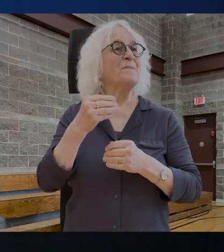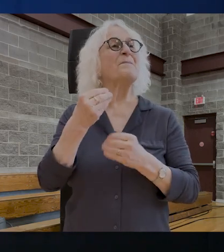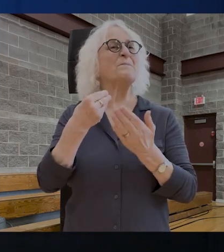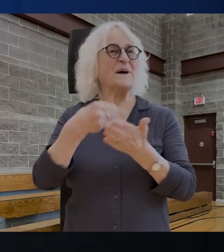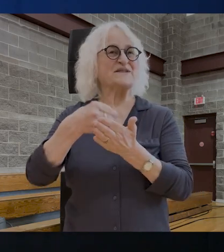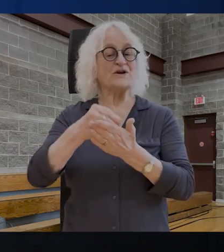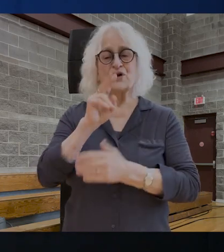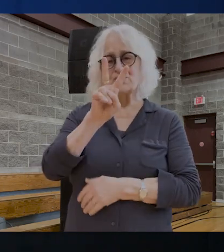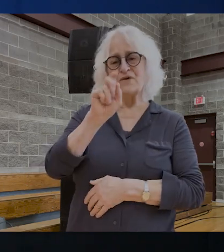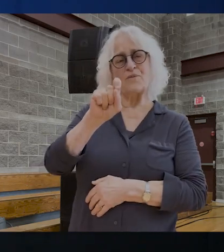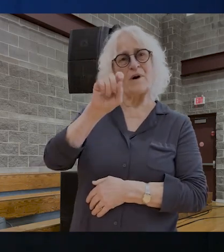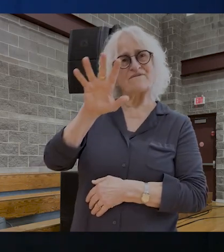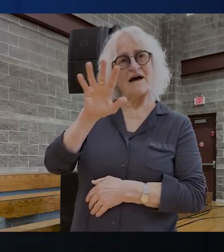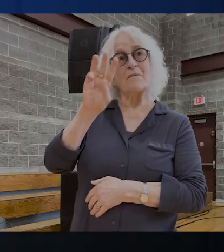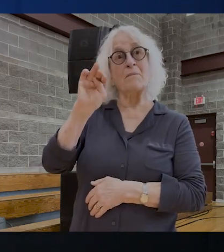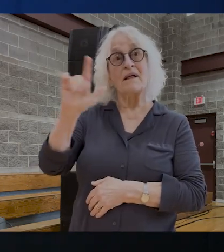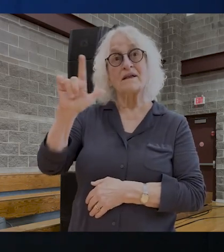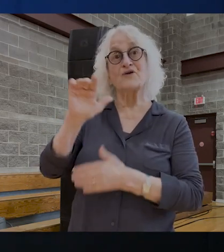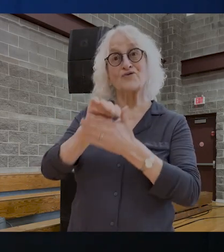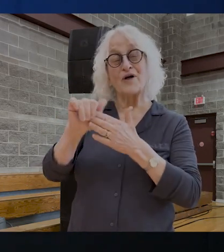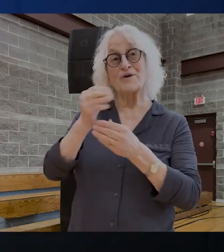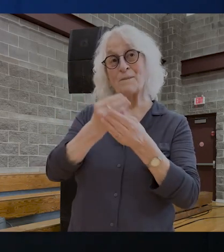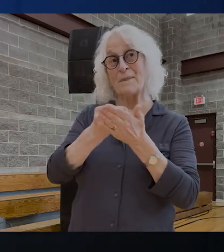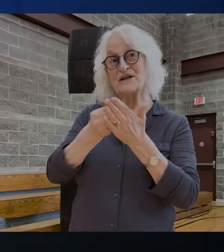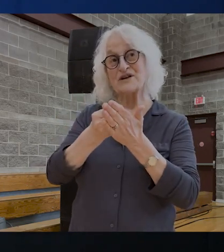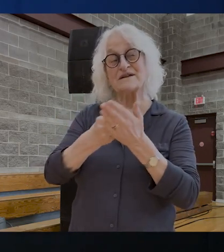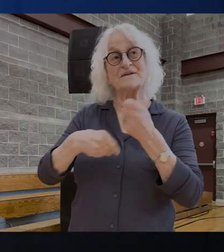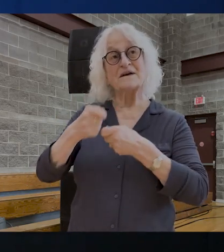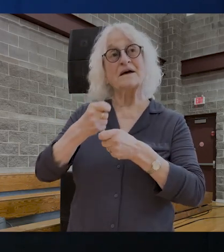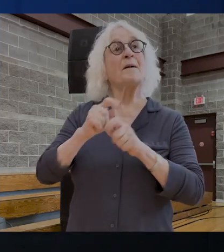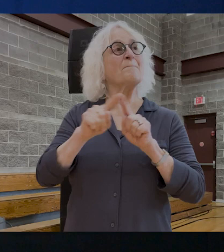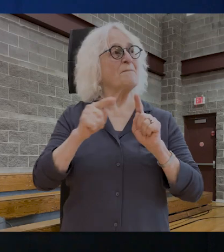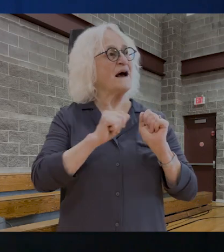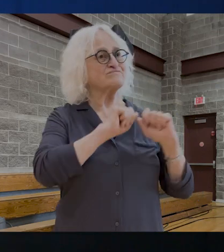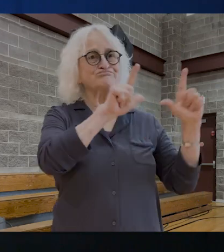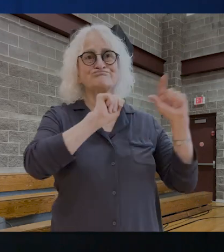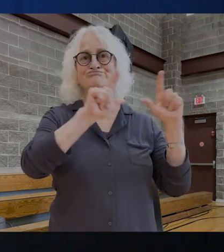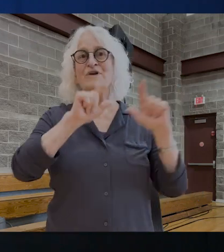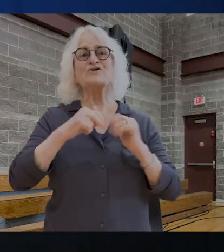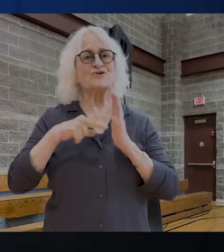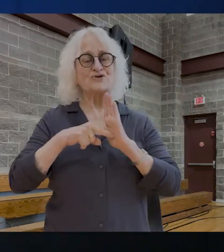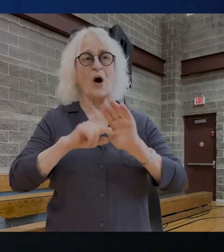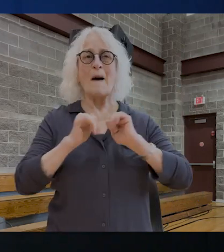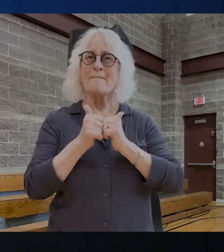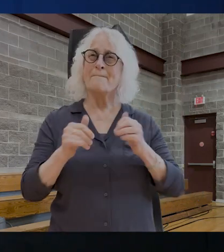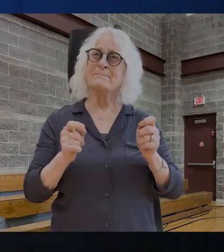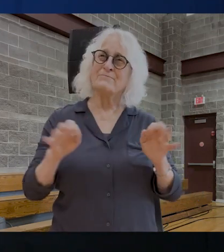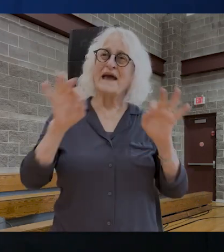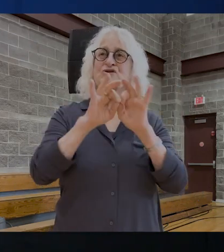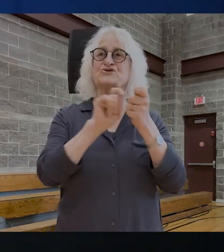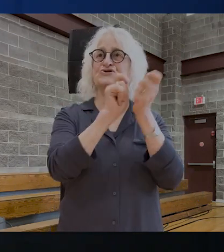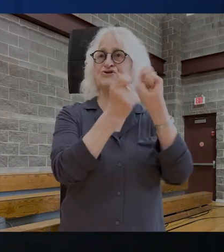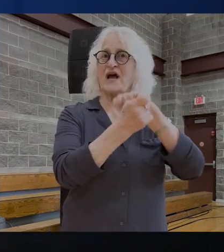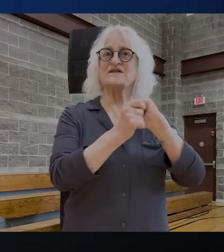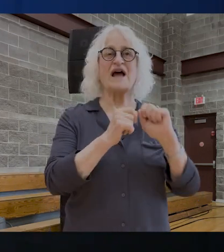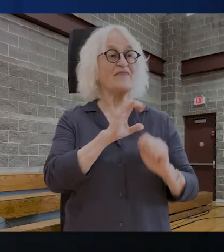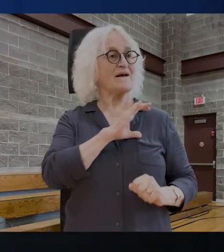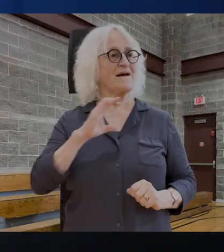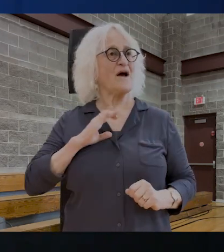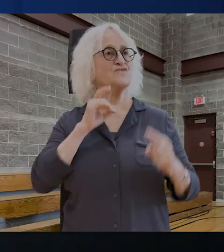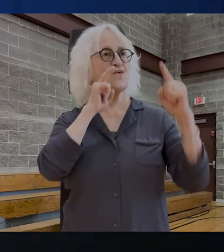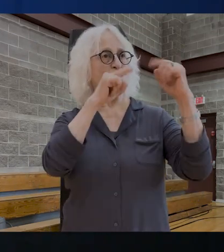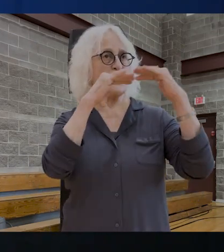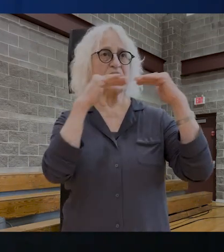is a $2.5 billion budget, but these slides are meant to talk about major changes at the council goal